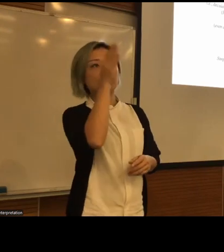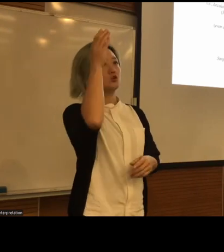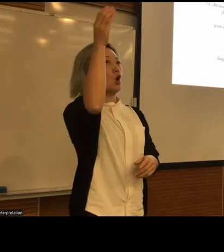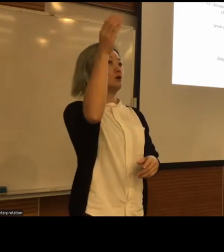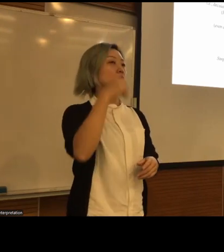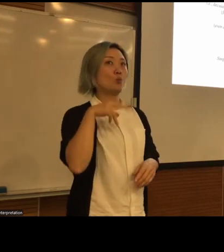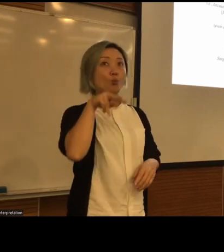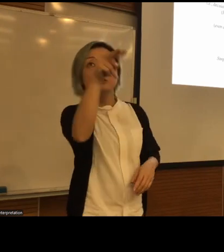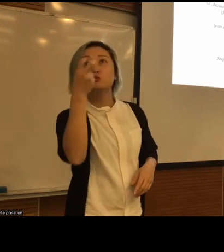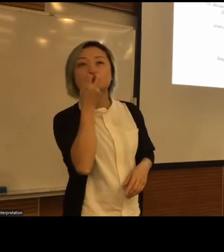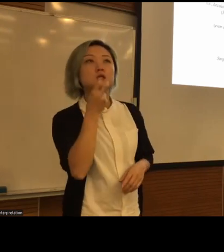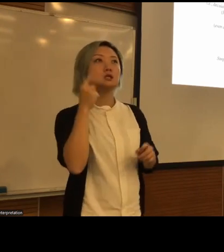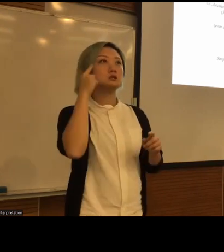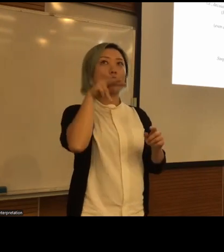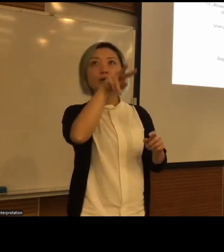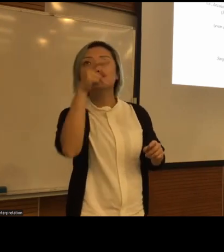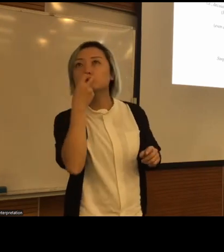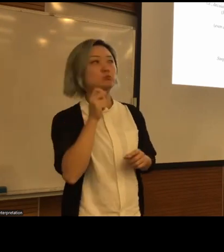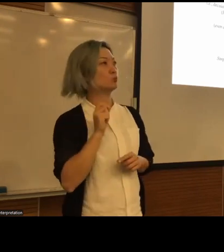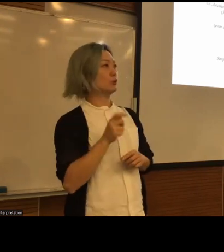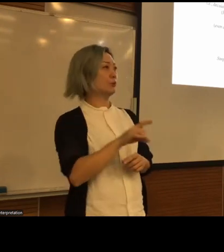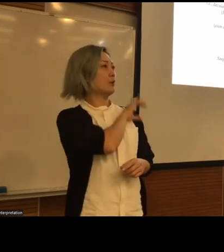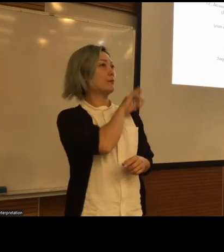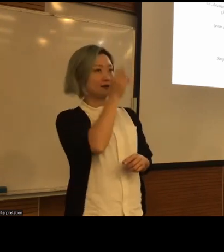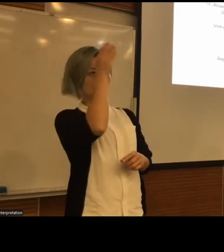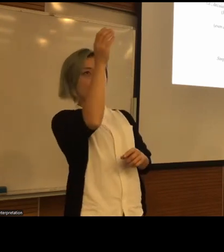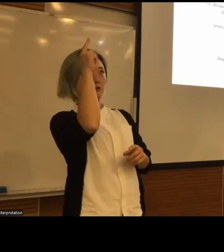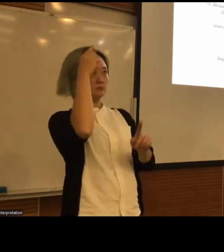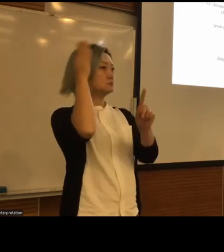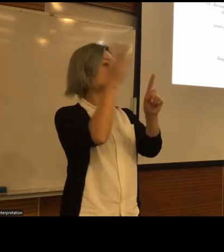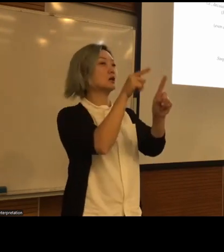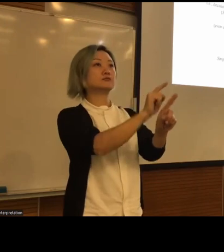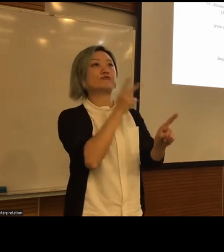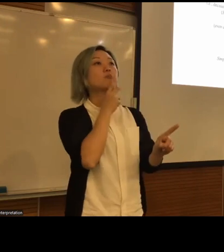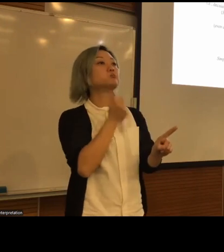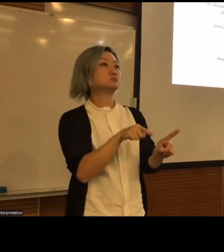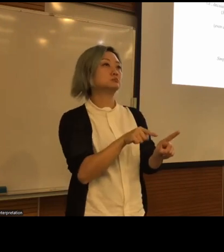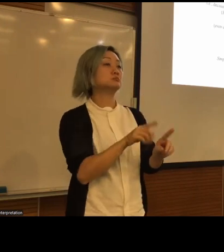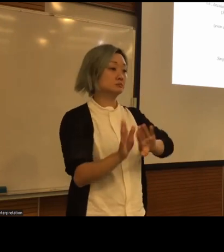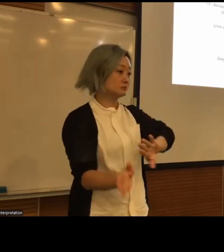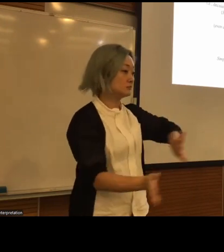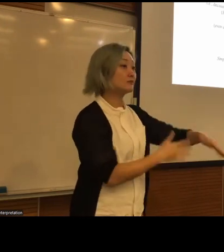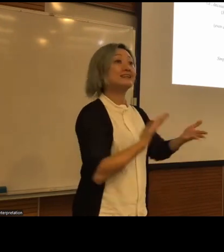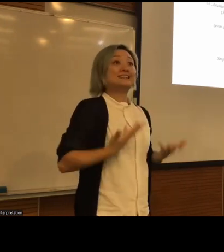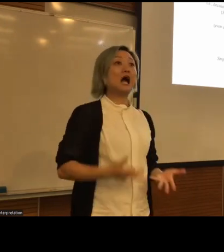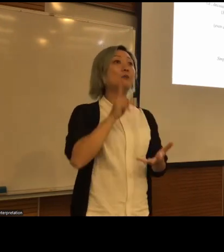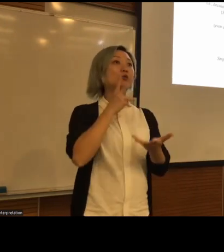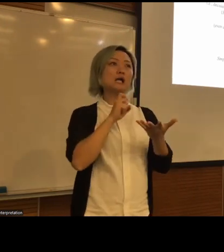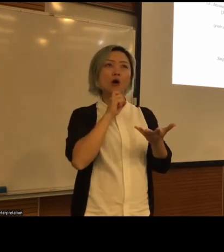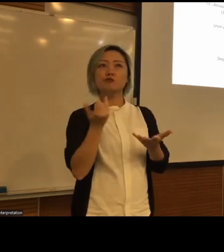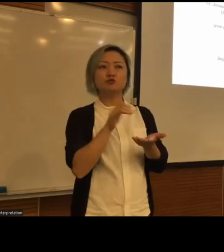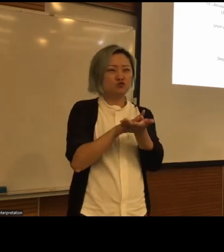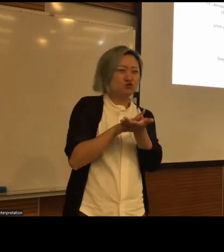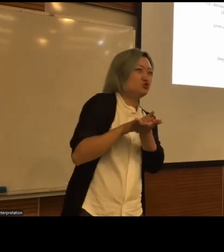search for equivalence. But when we speak under pressure in a very technical meeting,